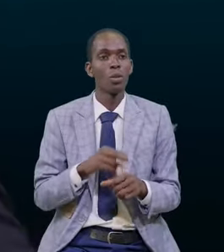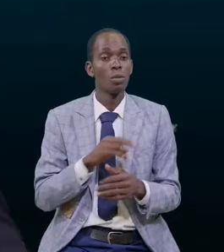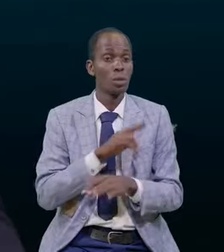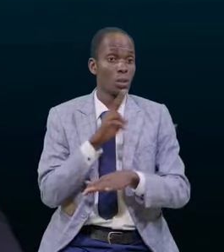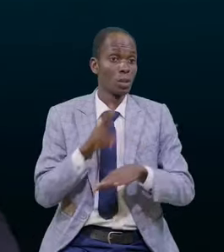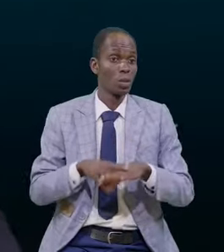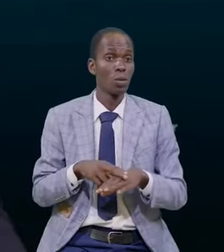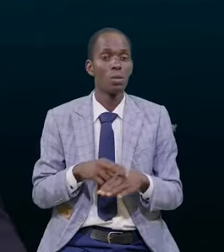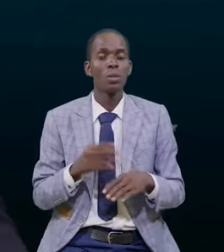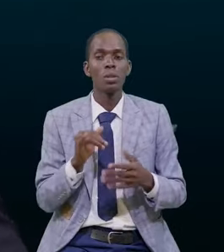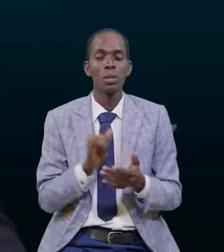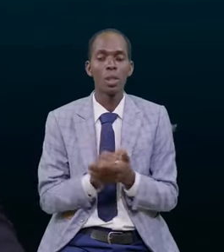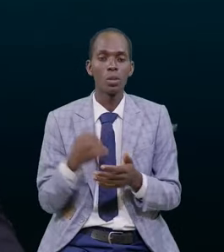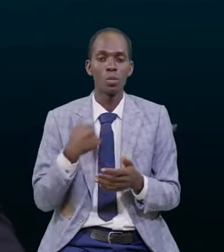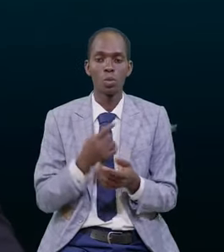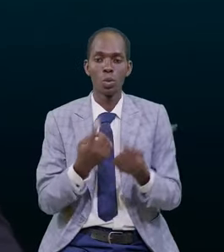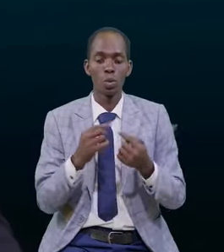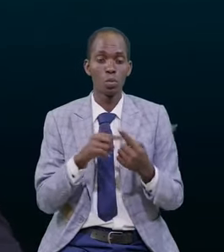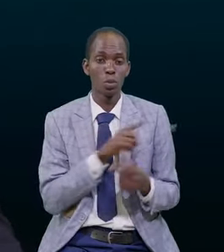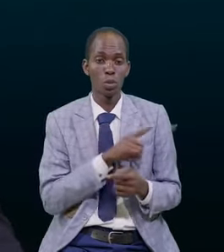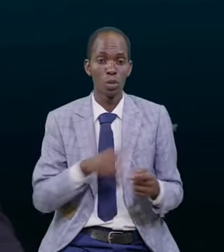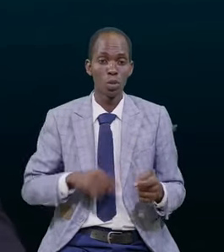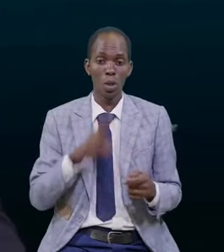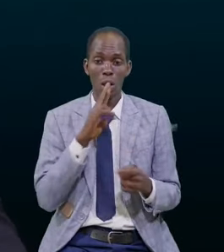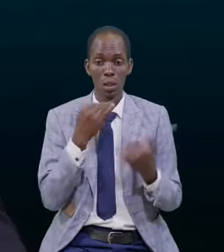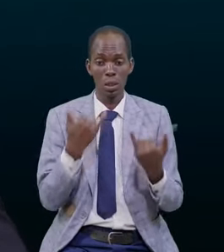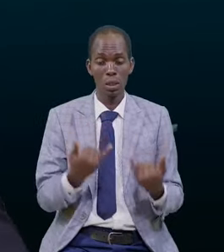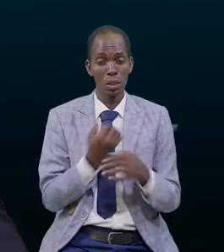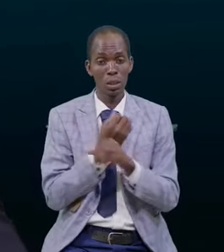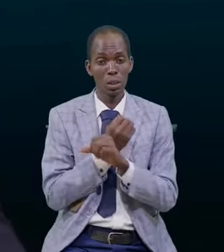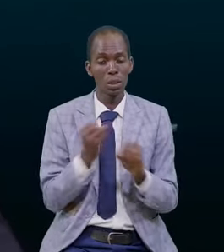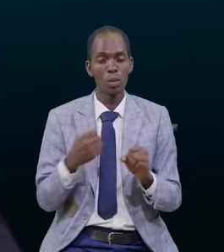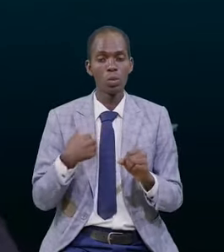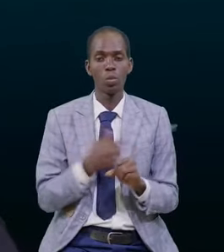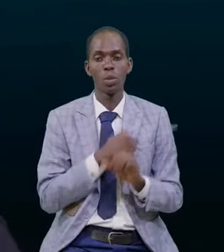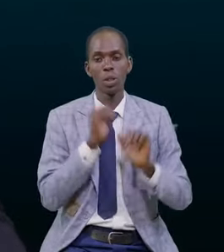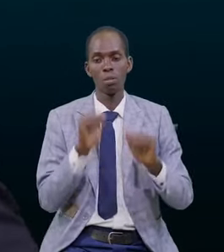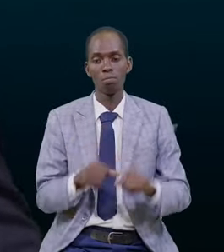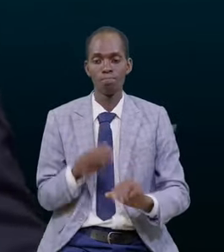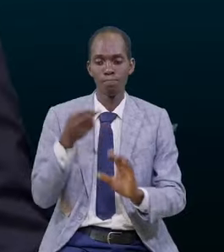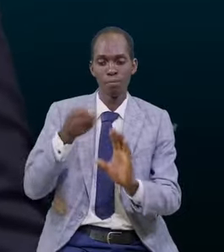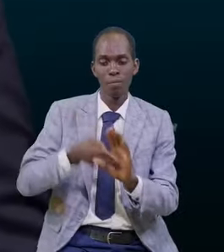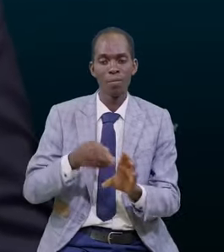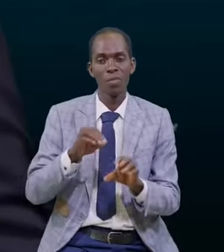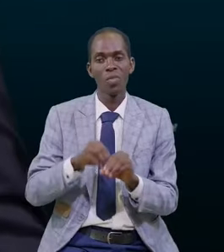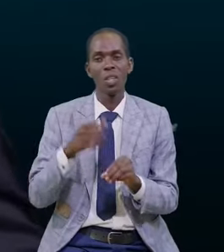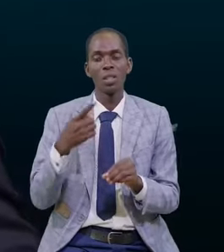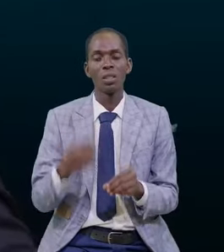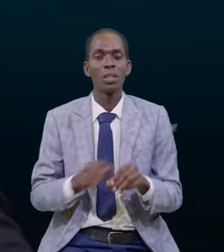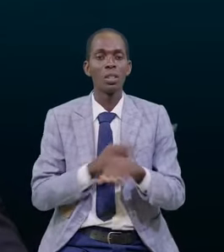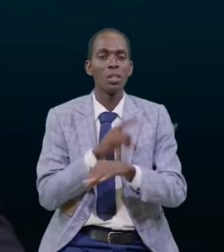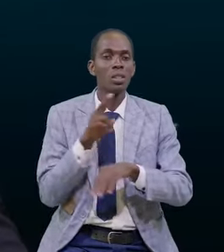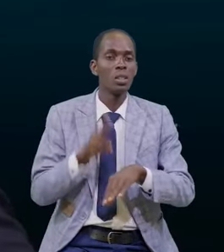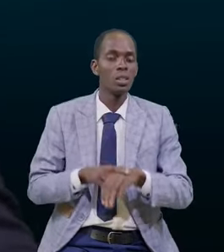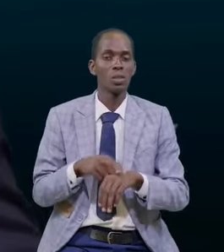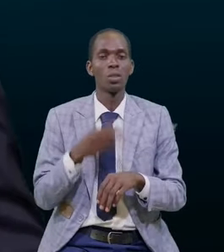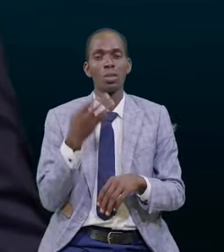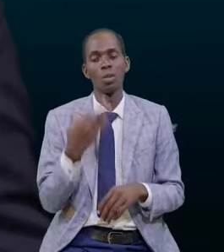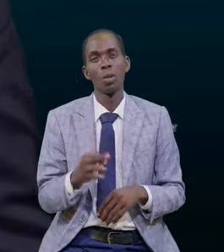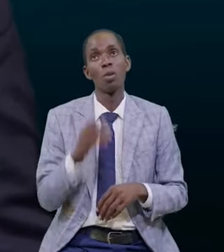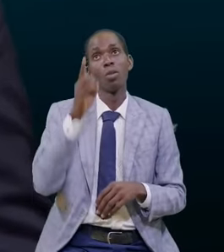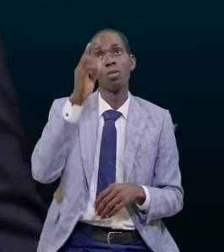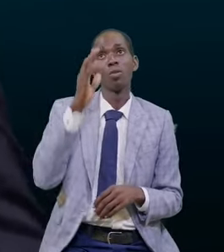saved we can actually partake of the nature of God everyone that is genuinely saved everyone that is